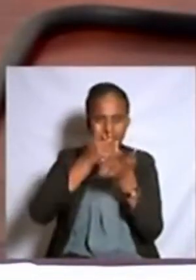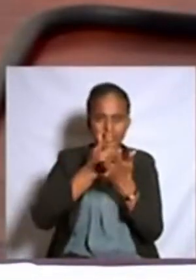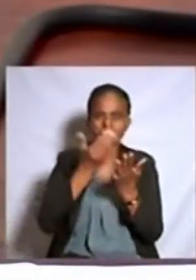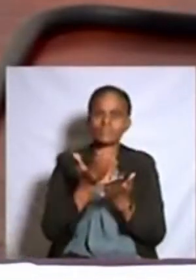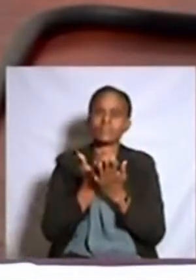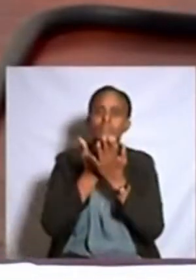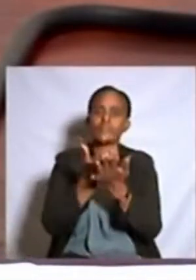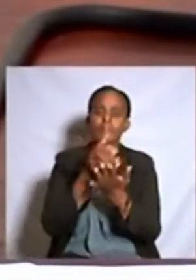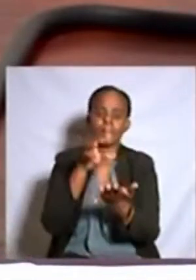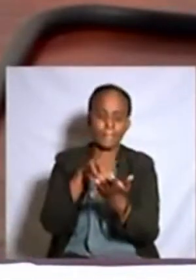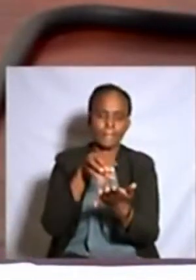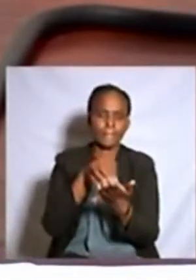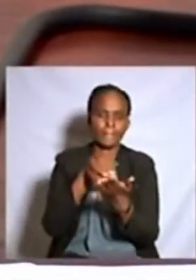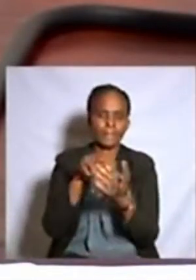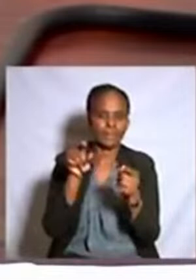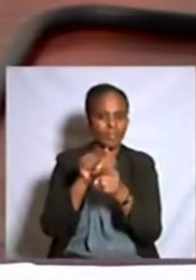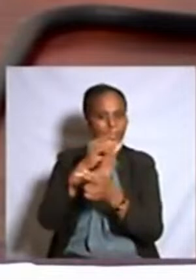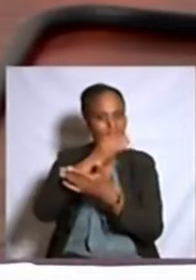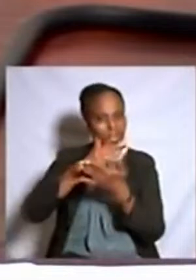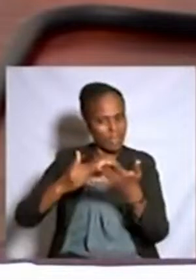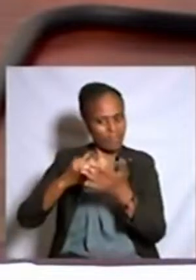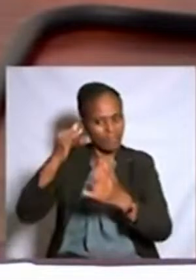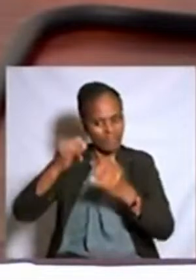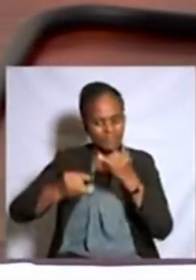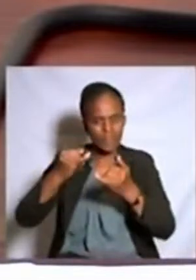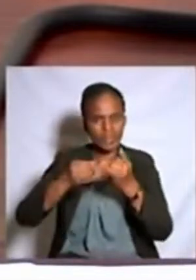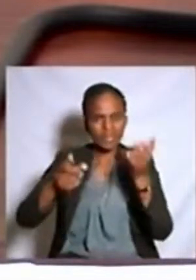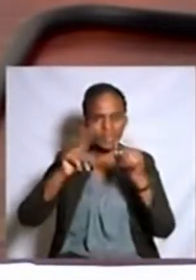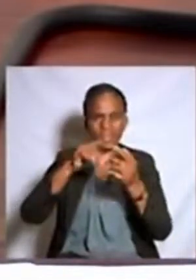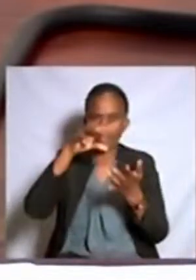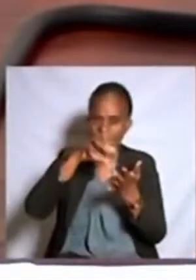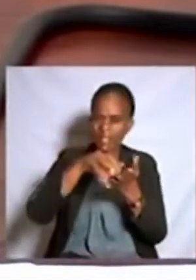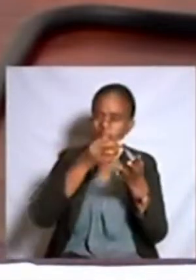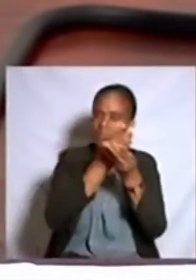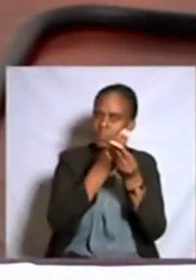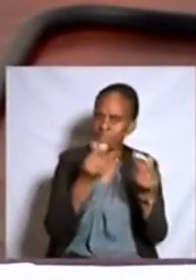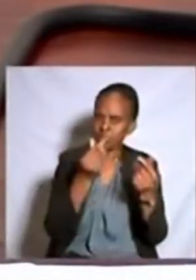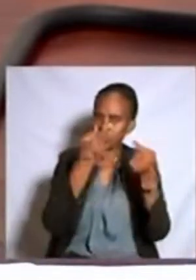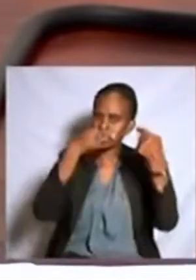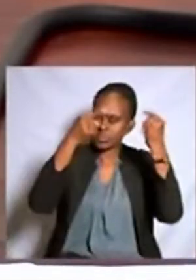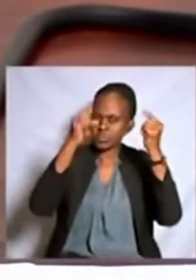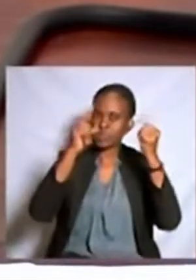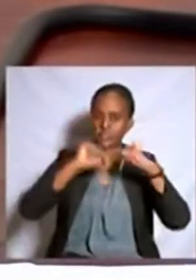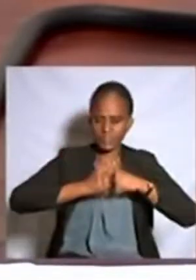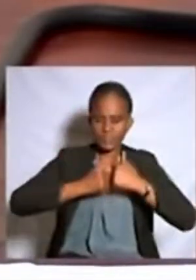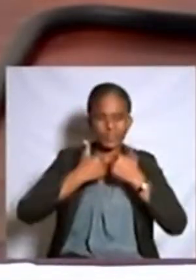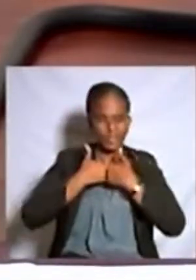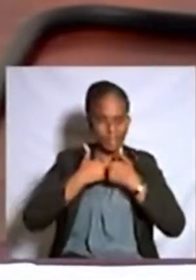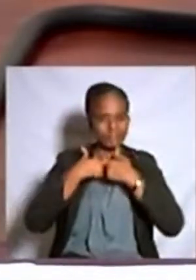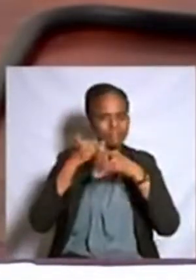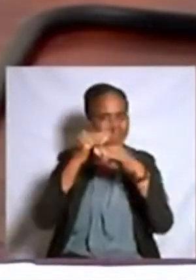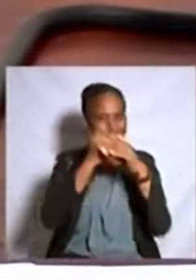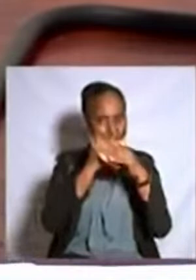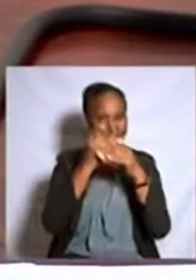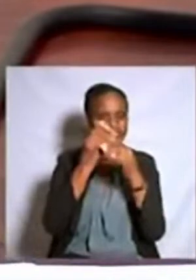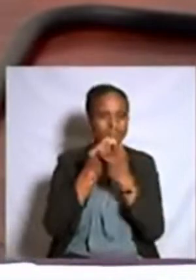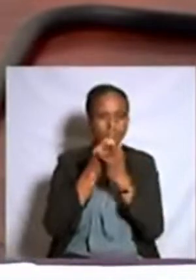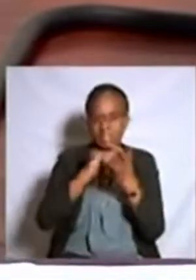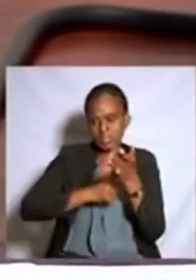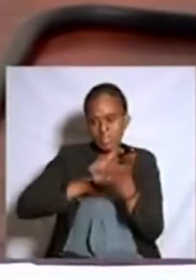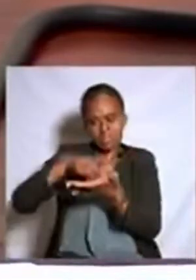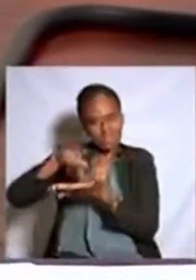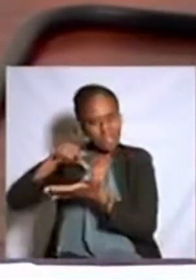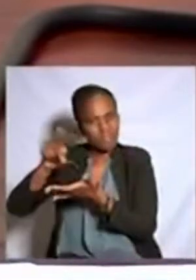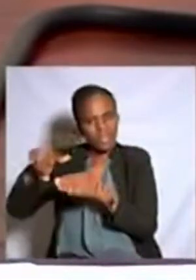submitting the case, and half, and then the last when the case is being successful. So we've got a standard amount, and we don't pay